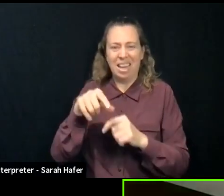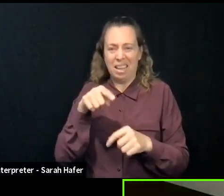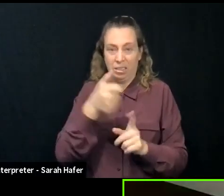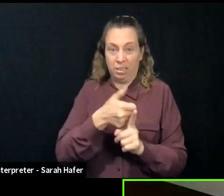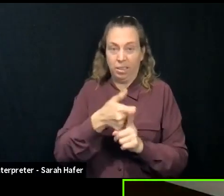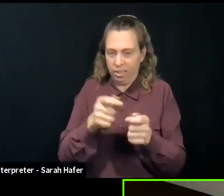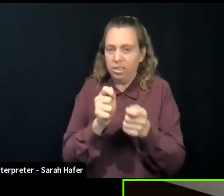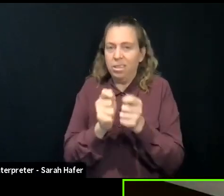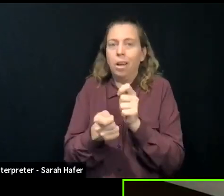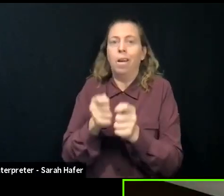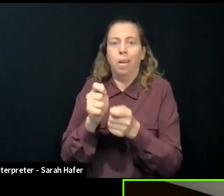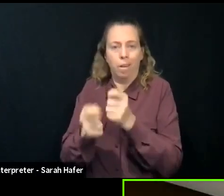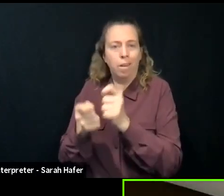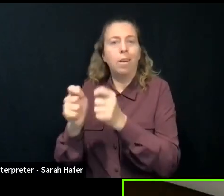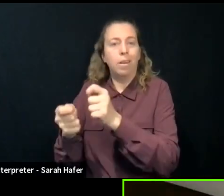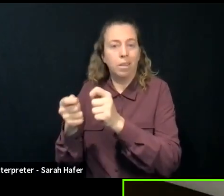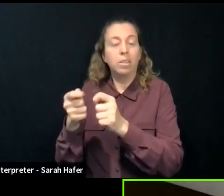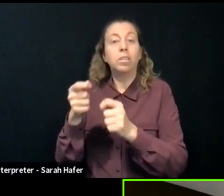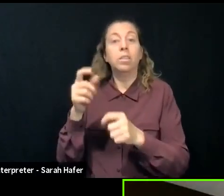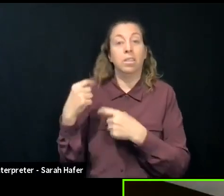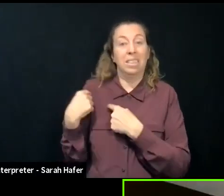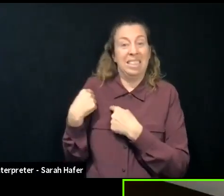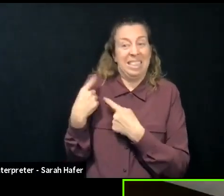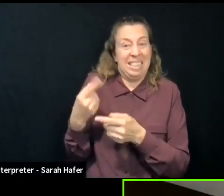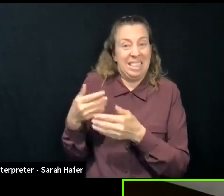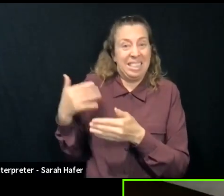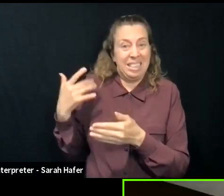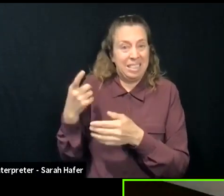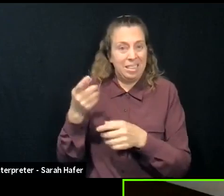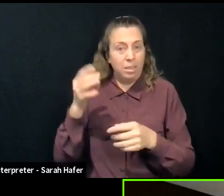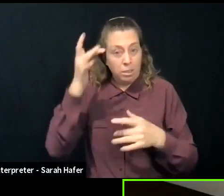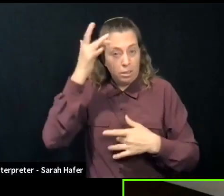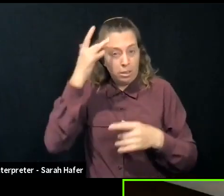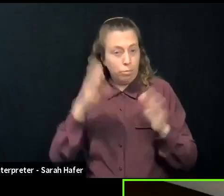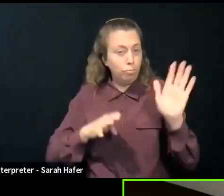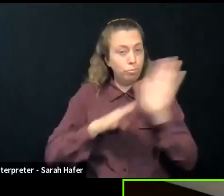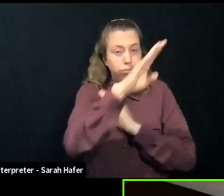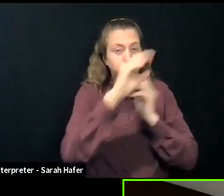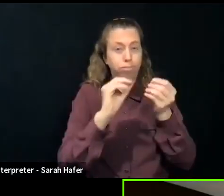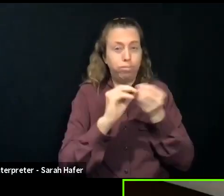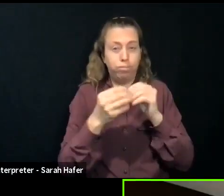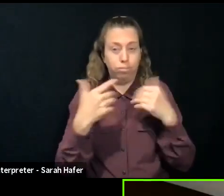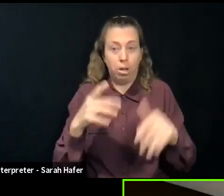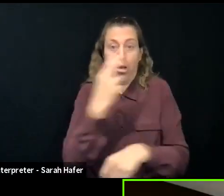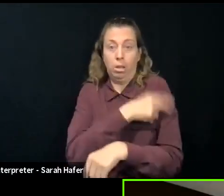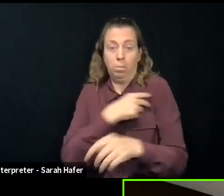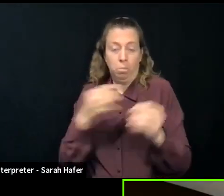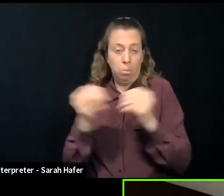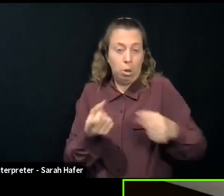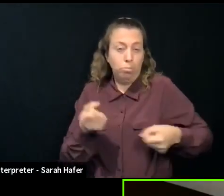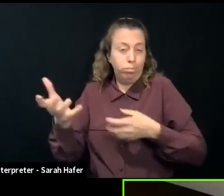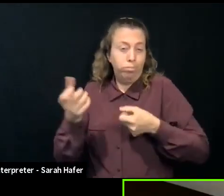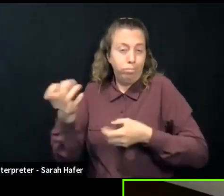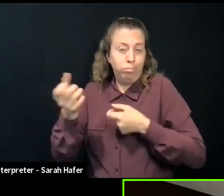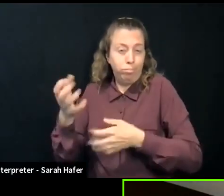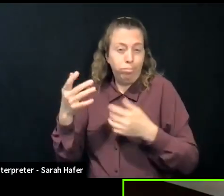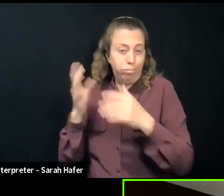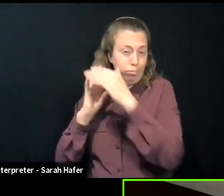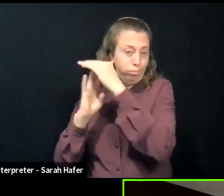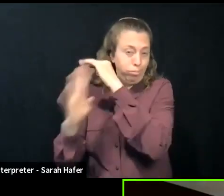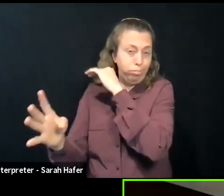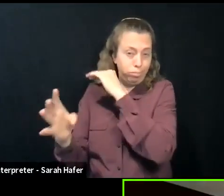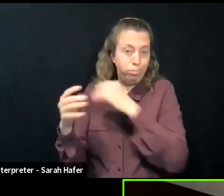increase in cases and hospitalizations we've experienced. Here in Oregon, we are monitoring virus